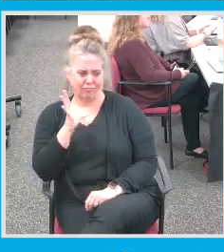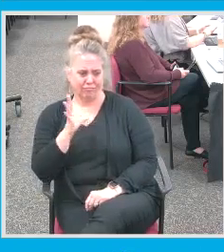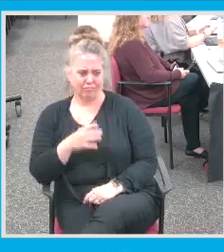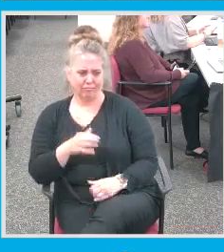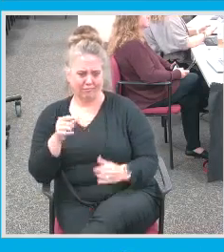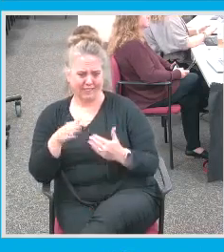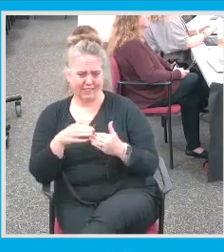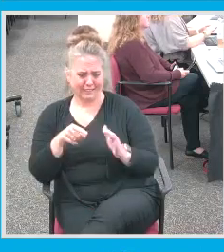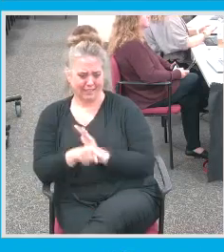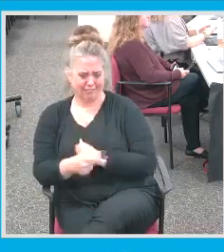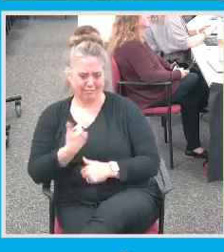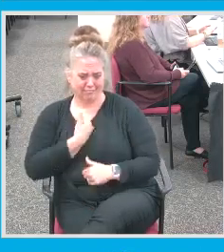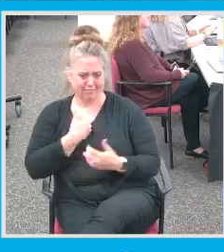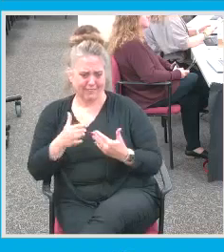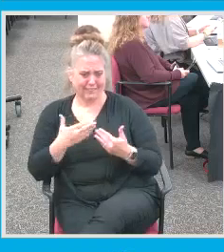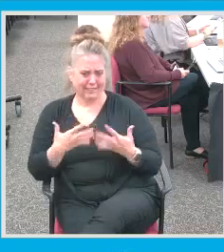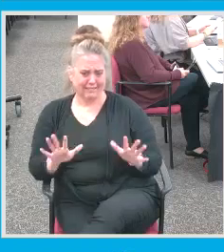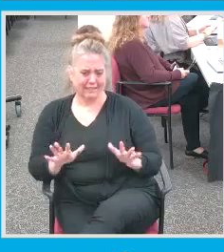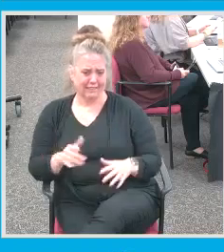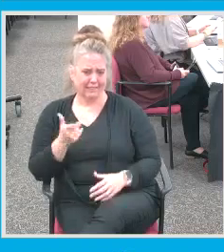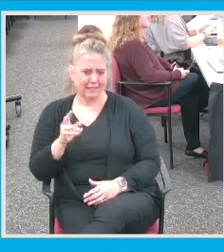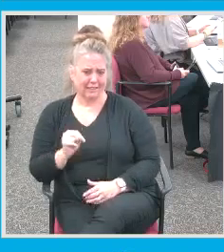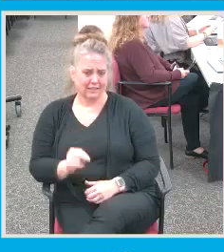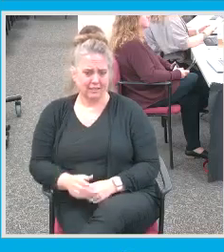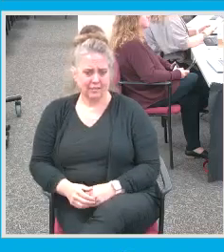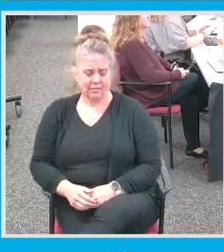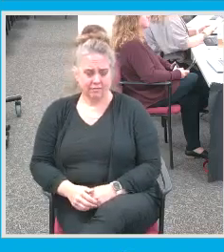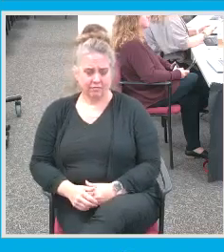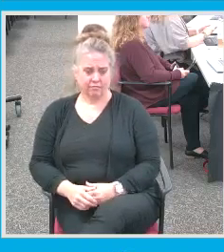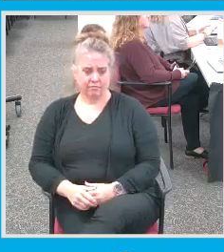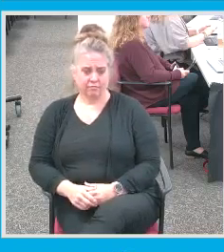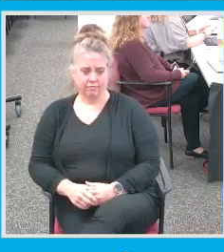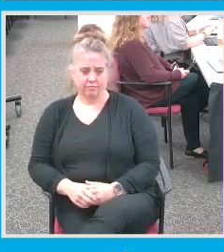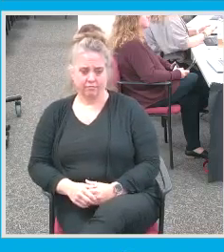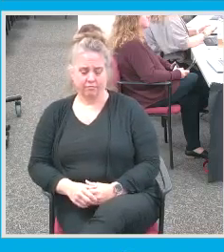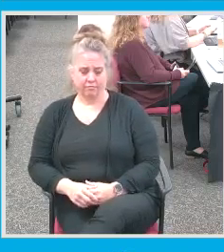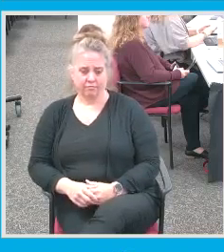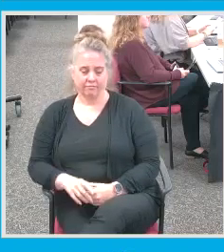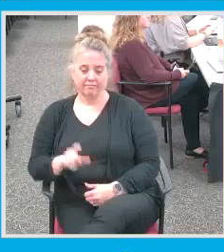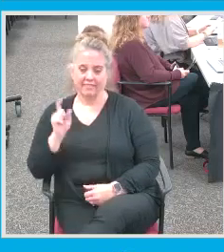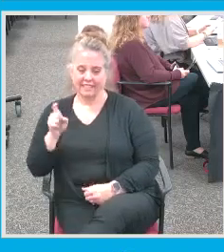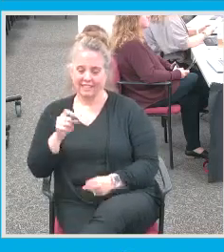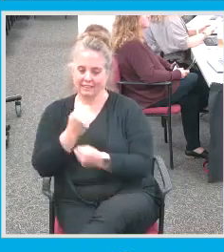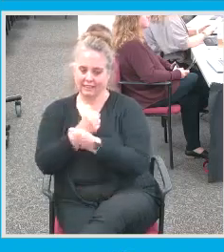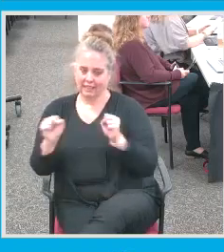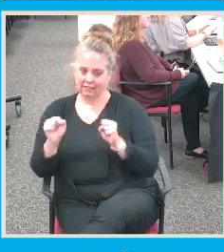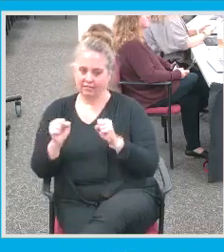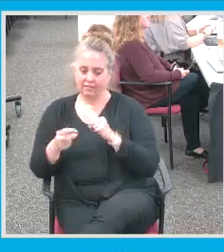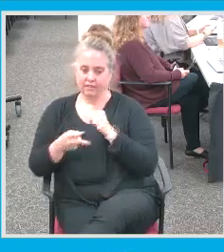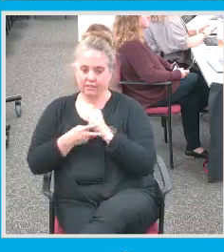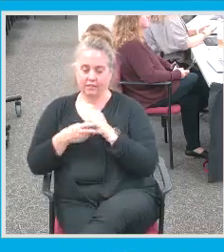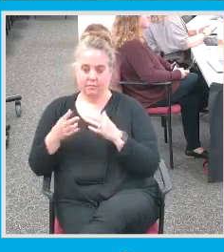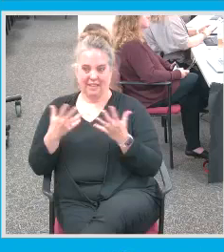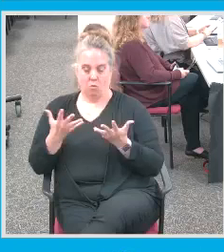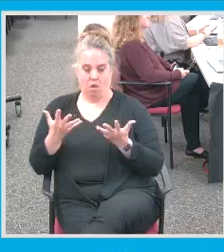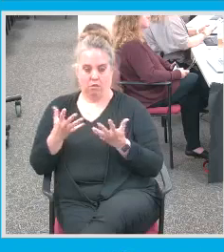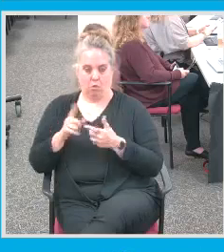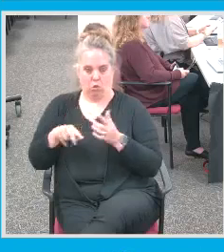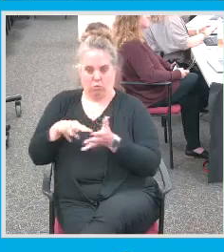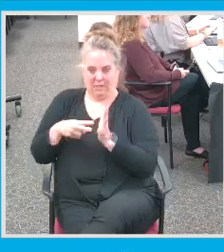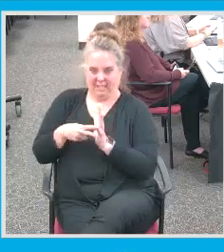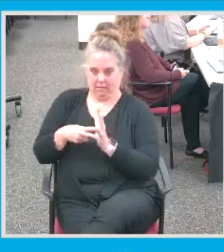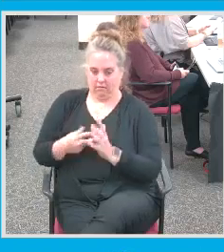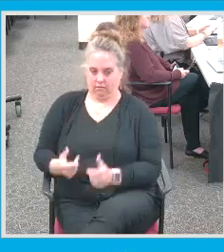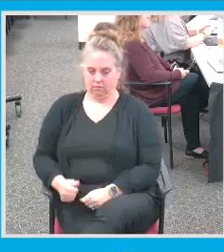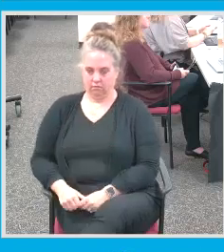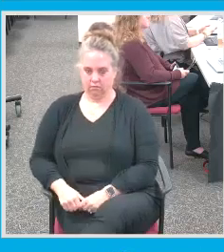so the idea of safe storage is this idea of creating a pause, right? So when you envision someone who